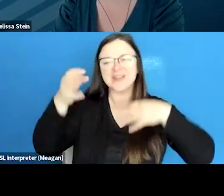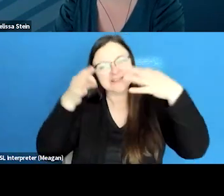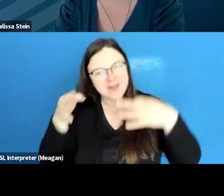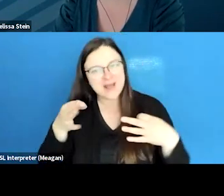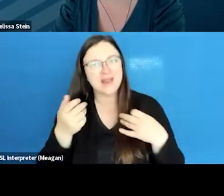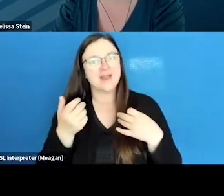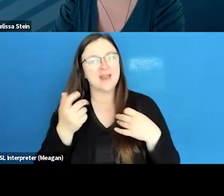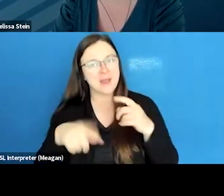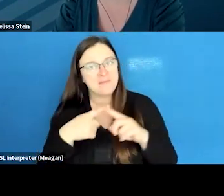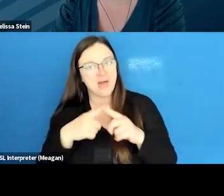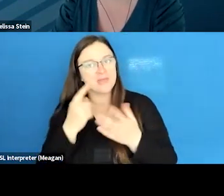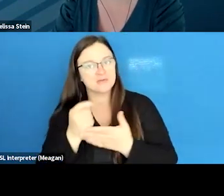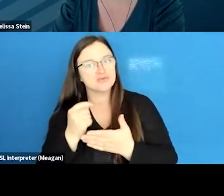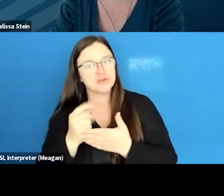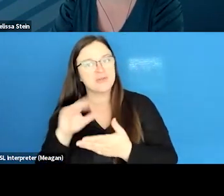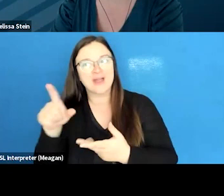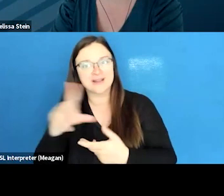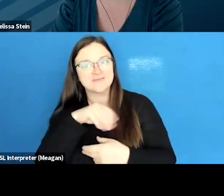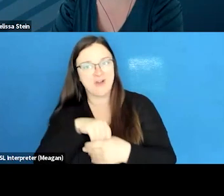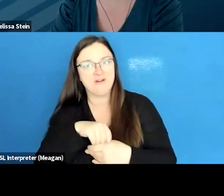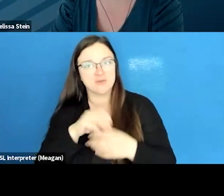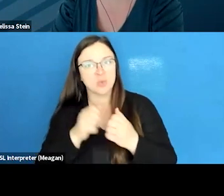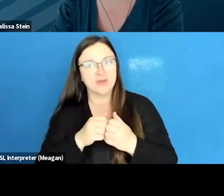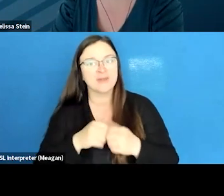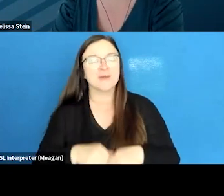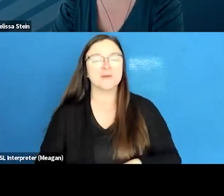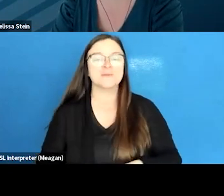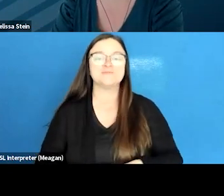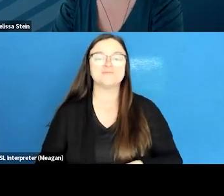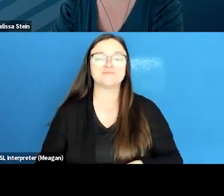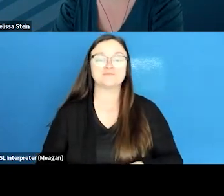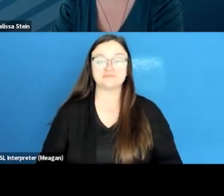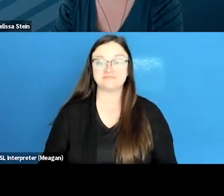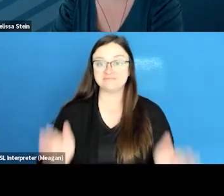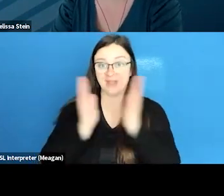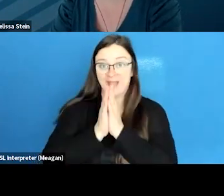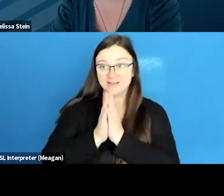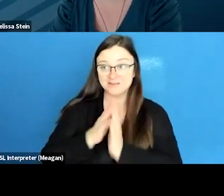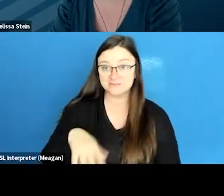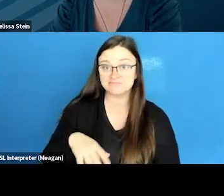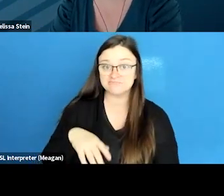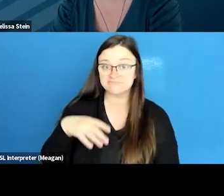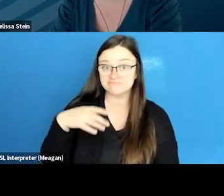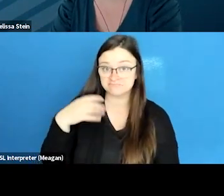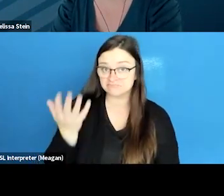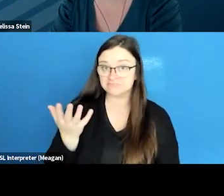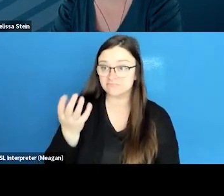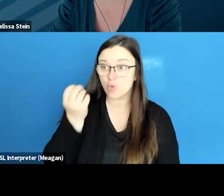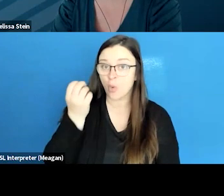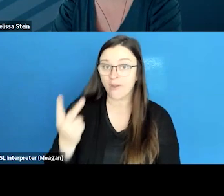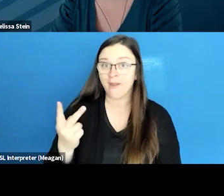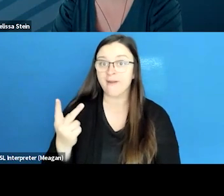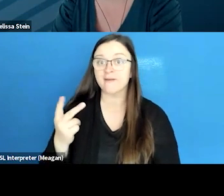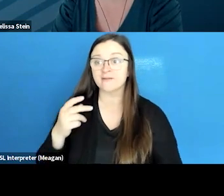the treatment that he was participating in, and then ask them if it was okay with them to go to